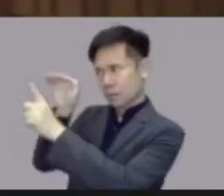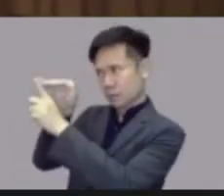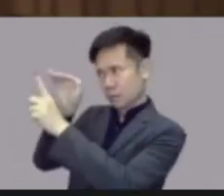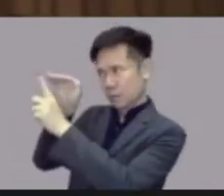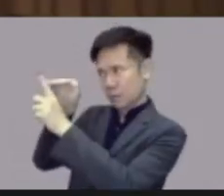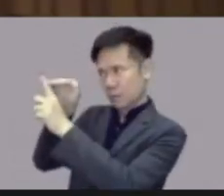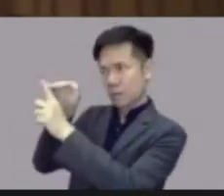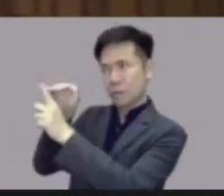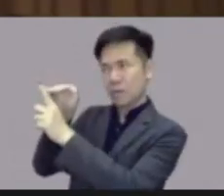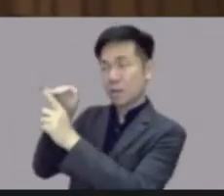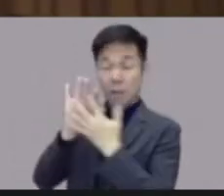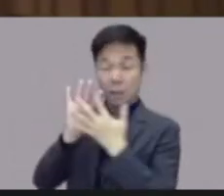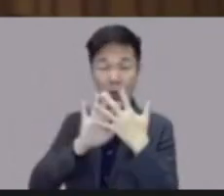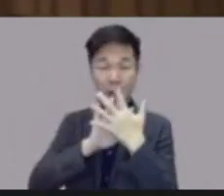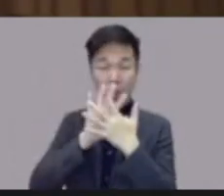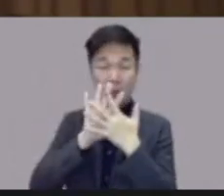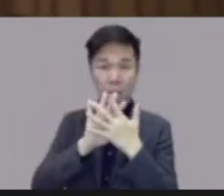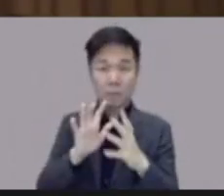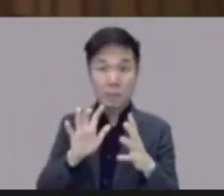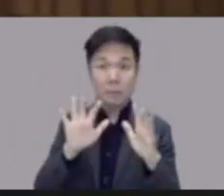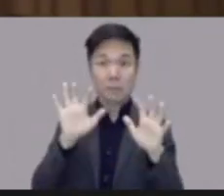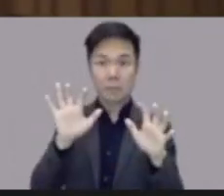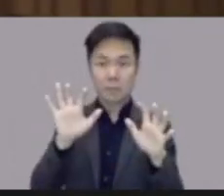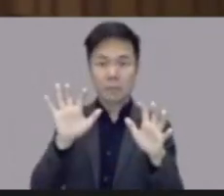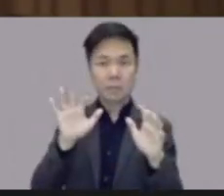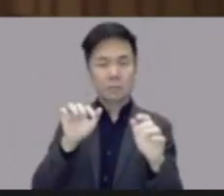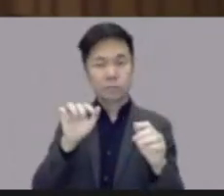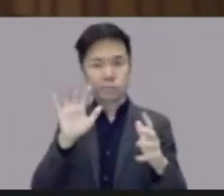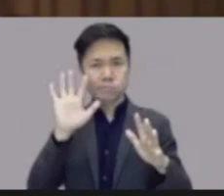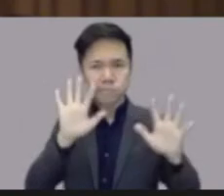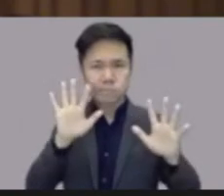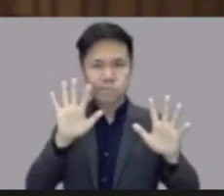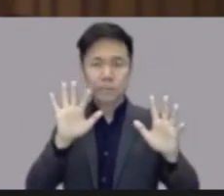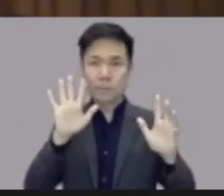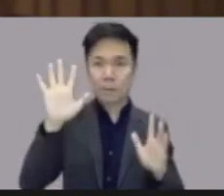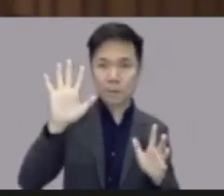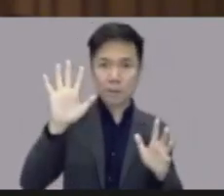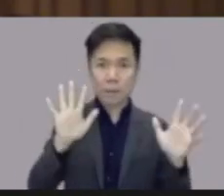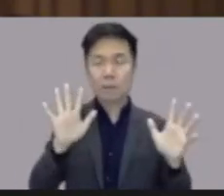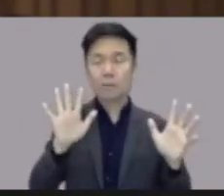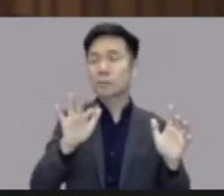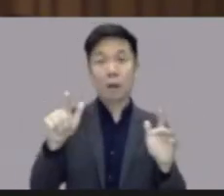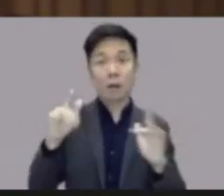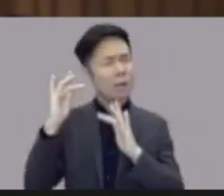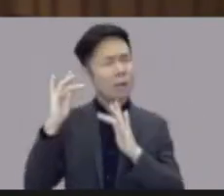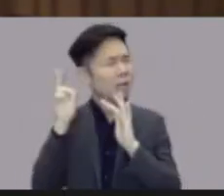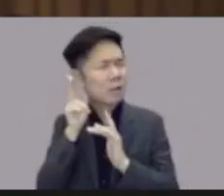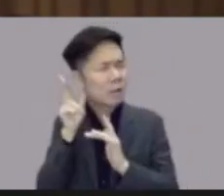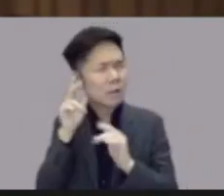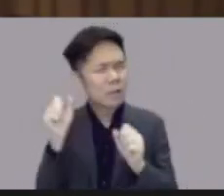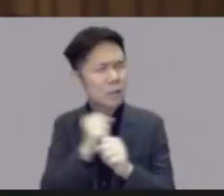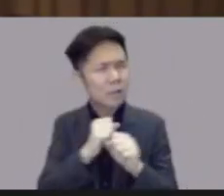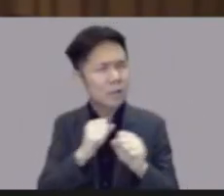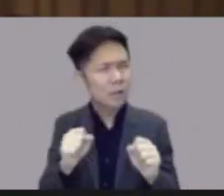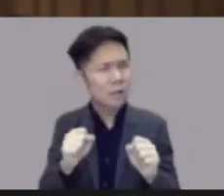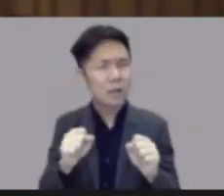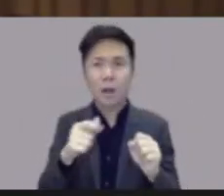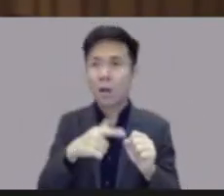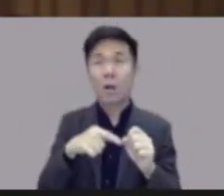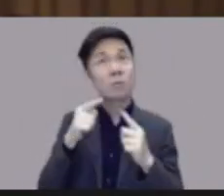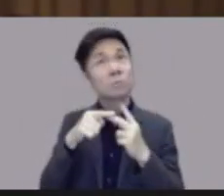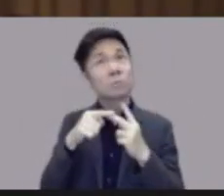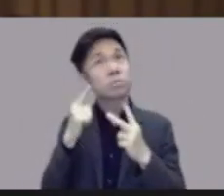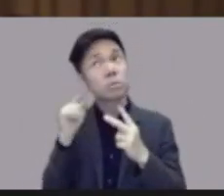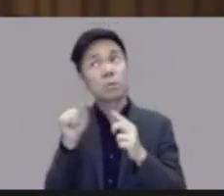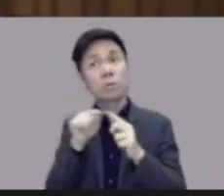freezing or loss of visual input partial or complete loss of audio audible artifacts unauthorized access